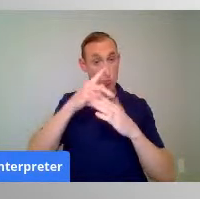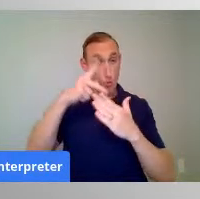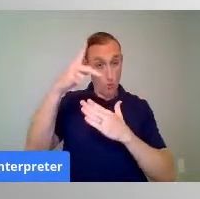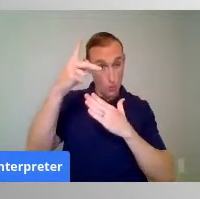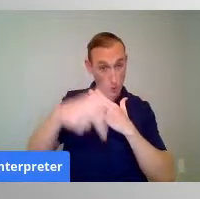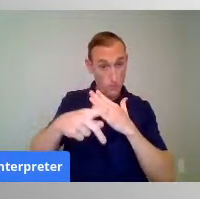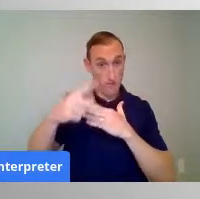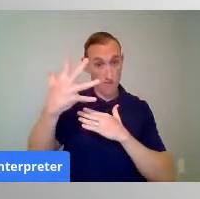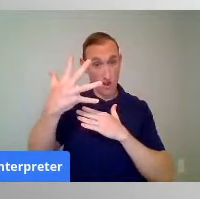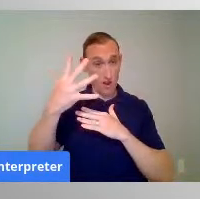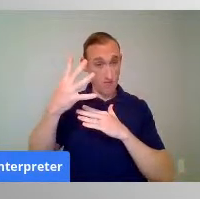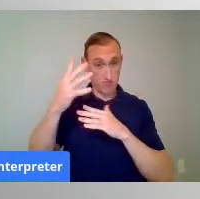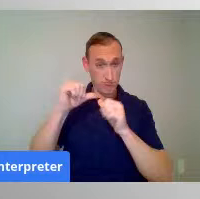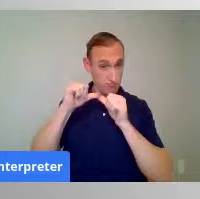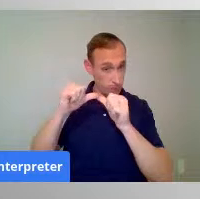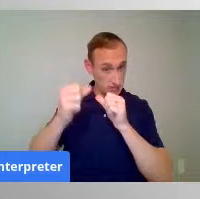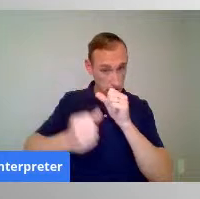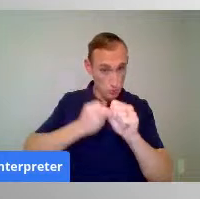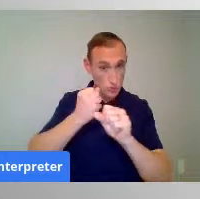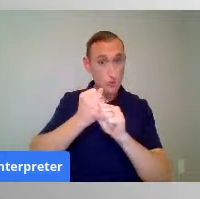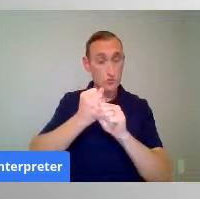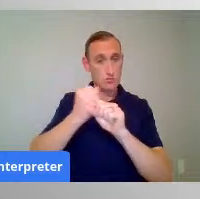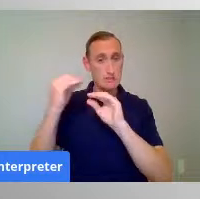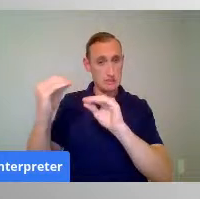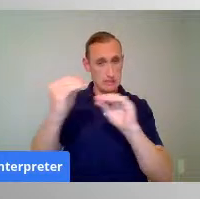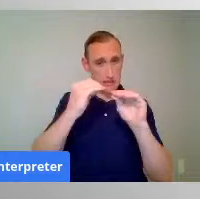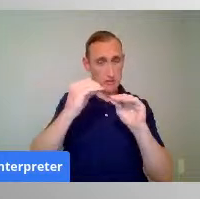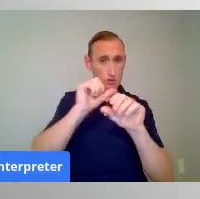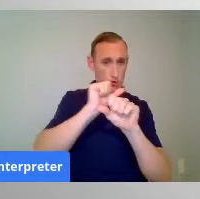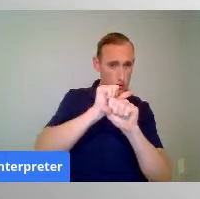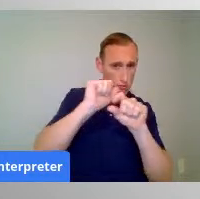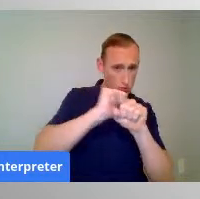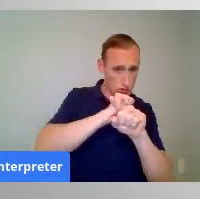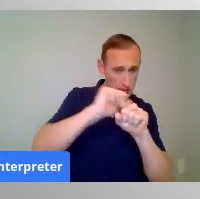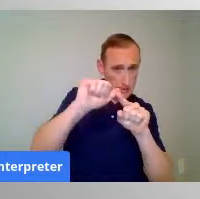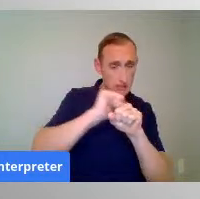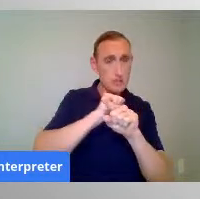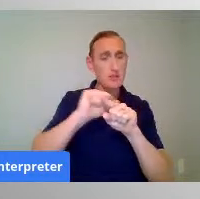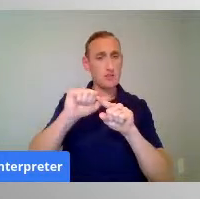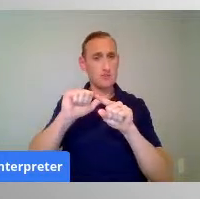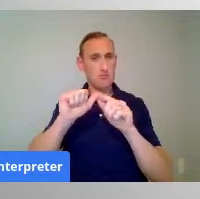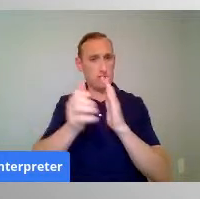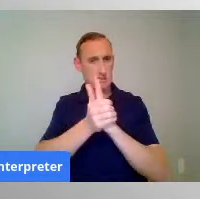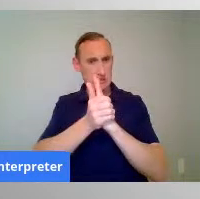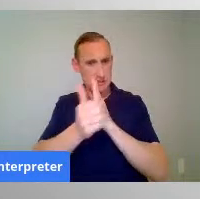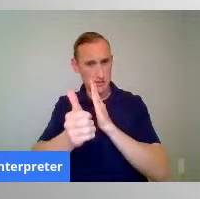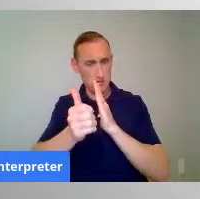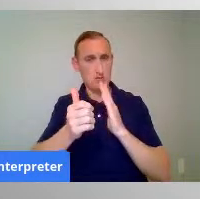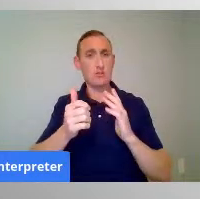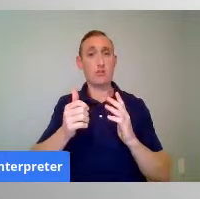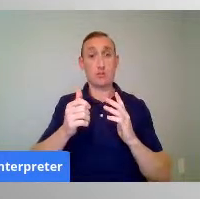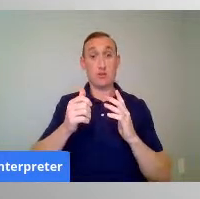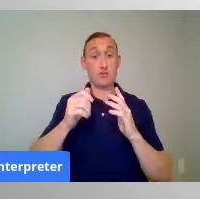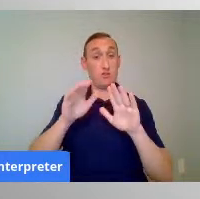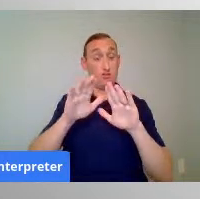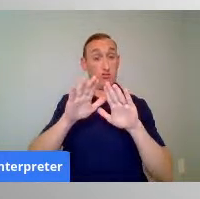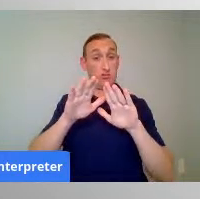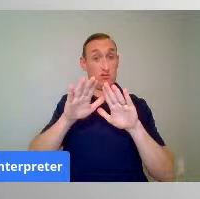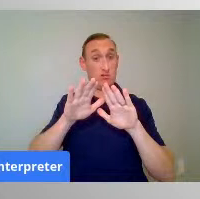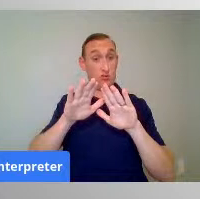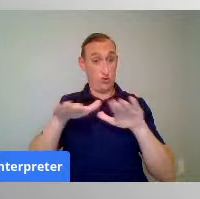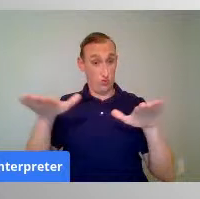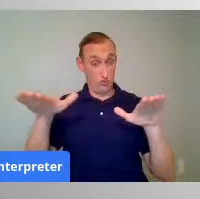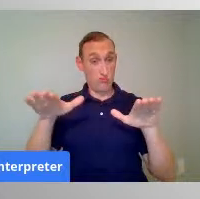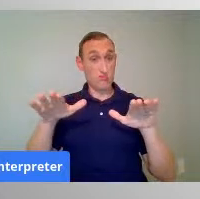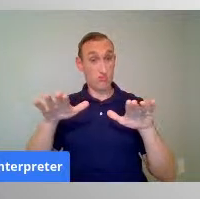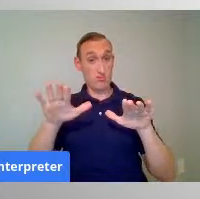life enrichment skills and job training opportunities, and students gave up their spring break to go through training,